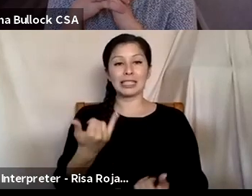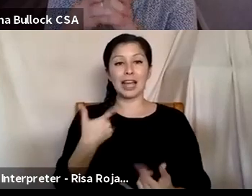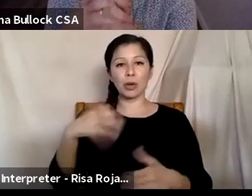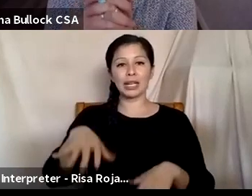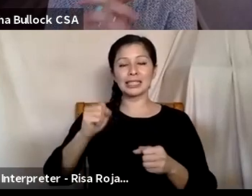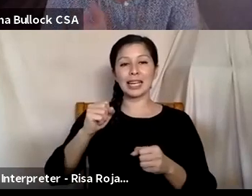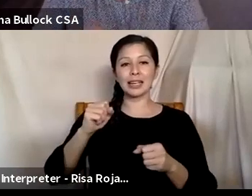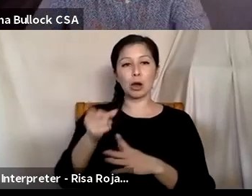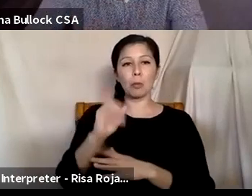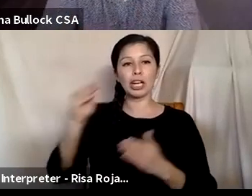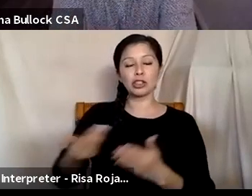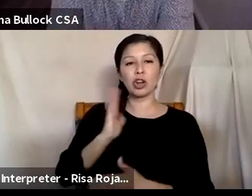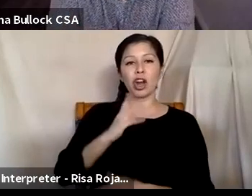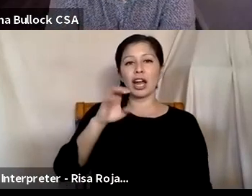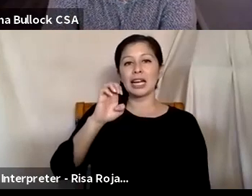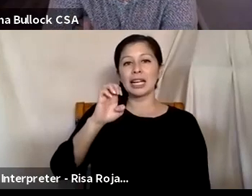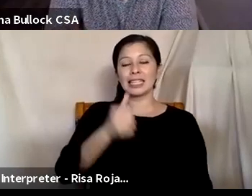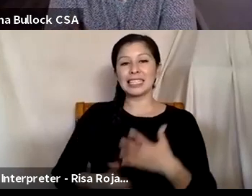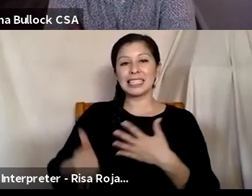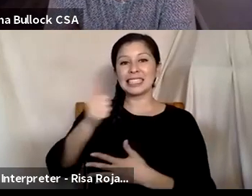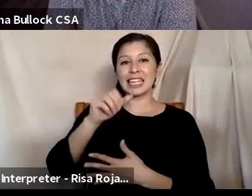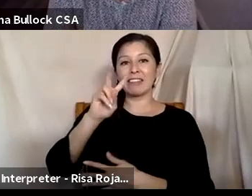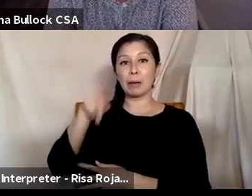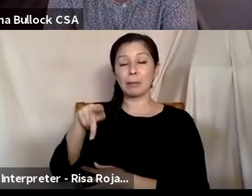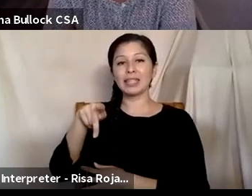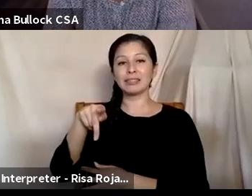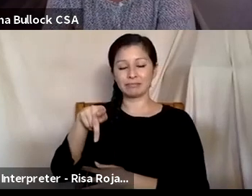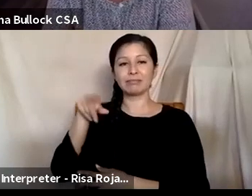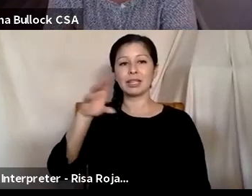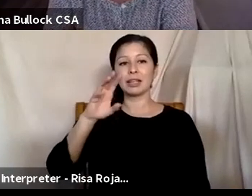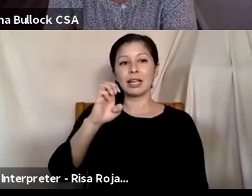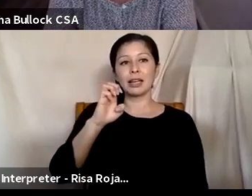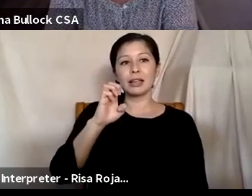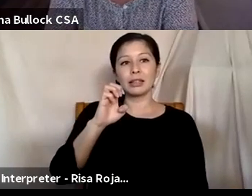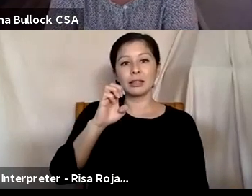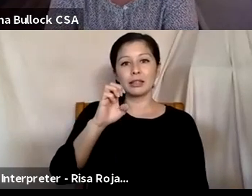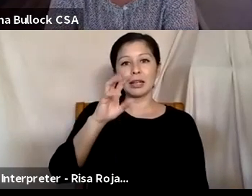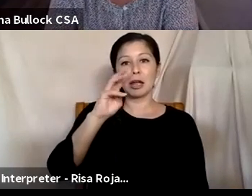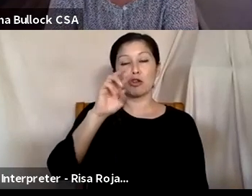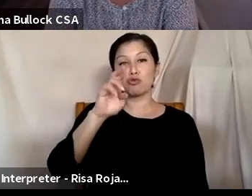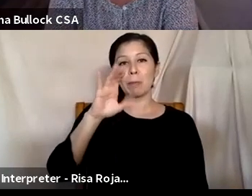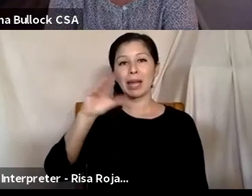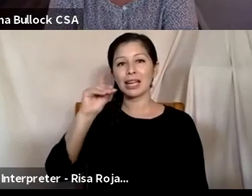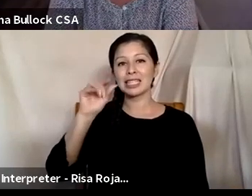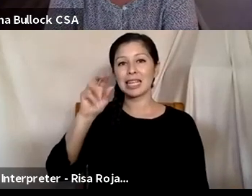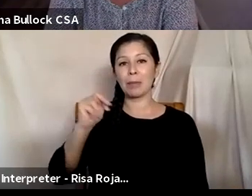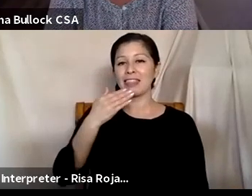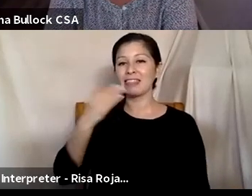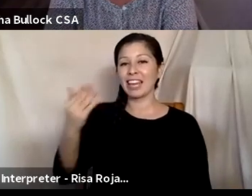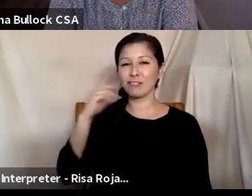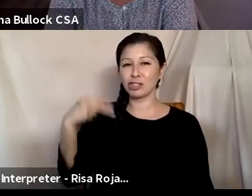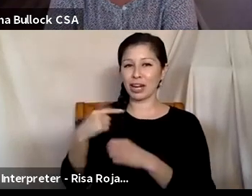introduce SAG-AFTRA's Executive Vice President, Rebecca Damon, who's going to be a part of this program today. Thank you for being here, Rebecca. Happy